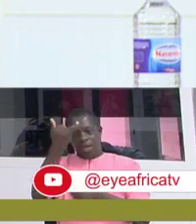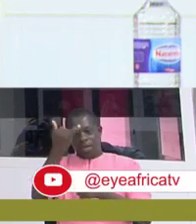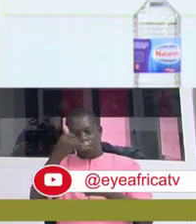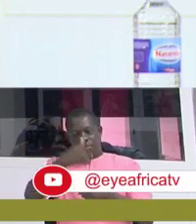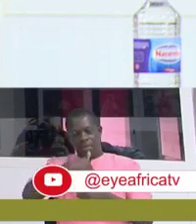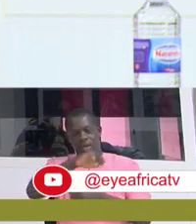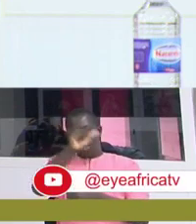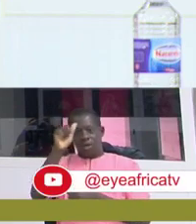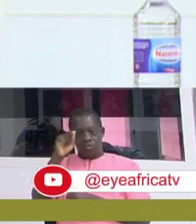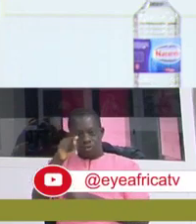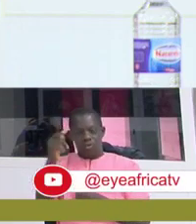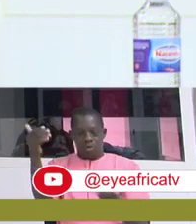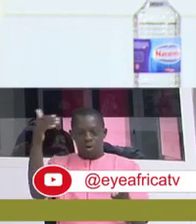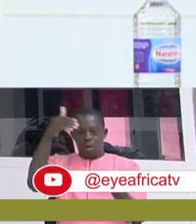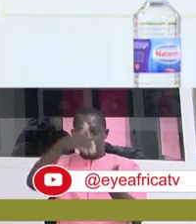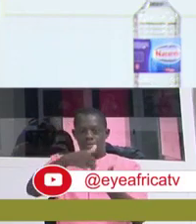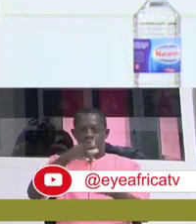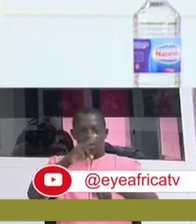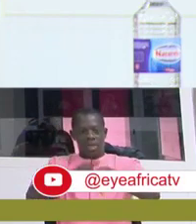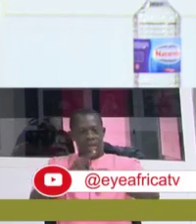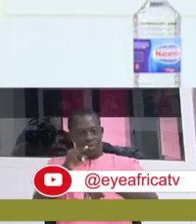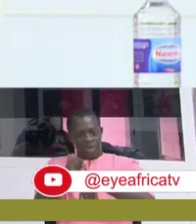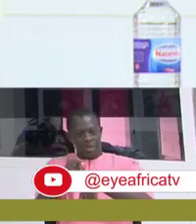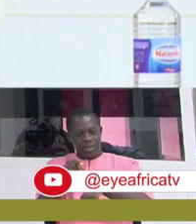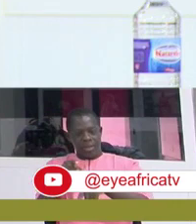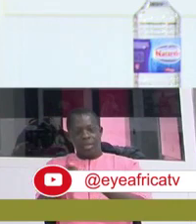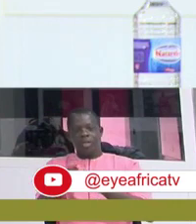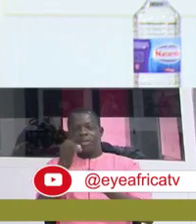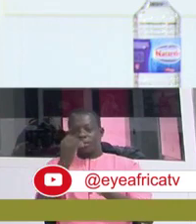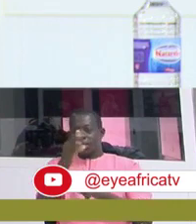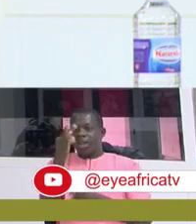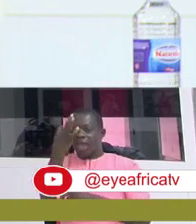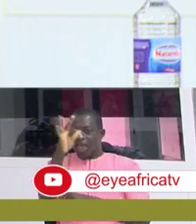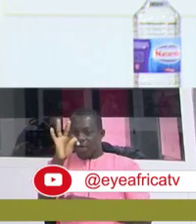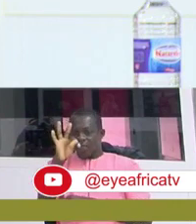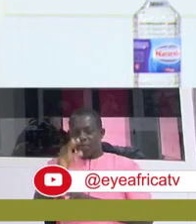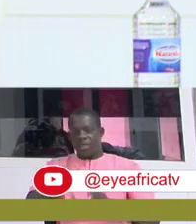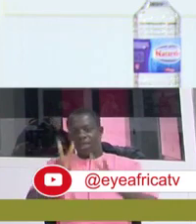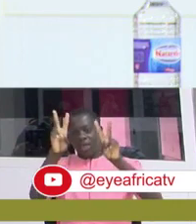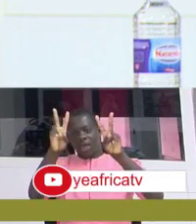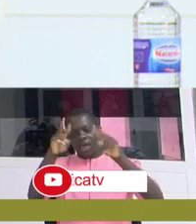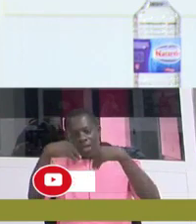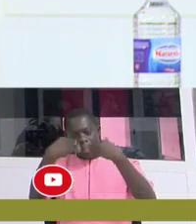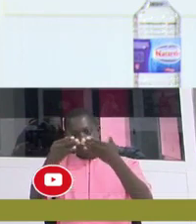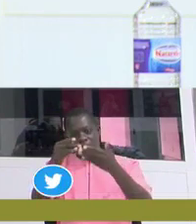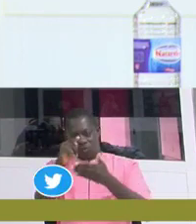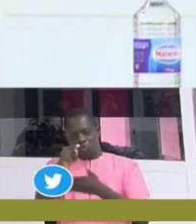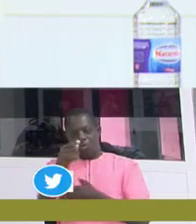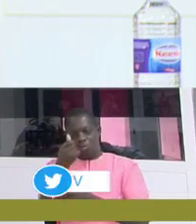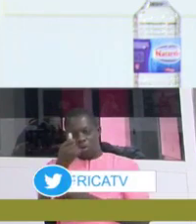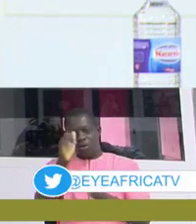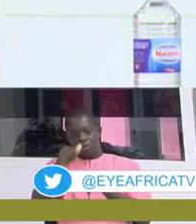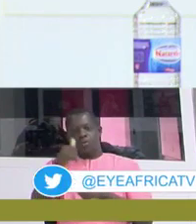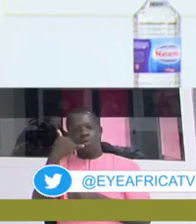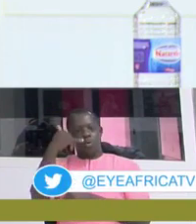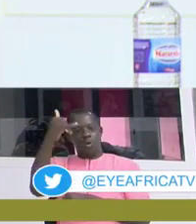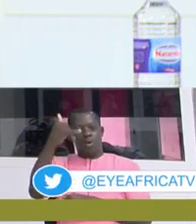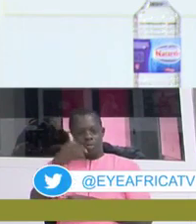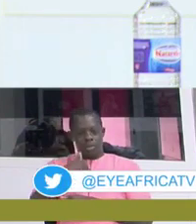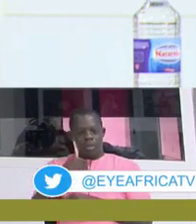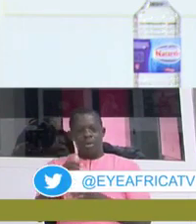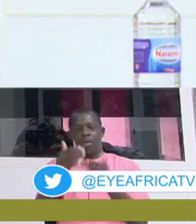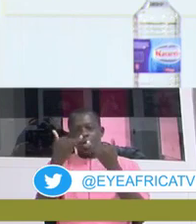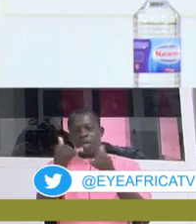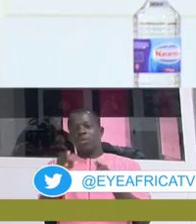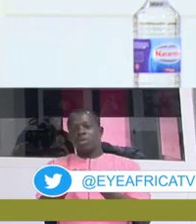up to this time, saying that if Yaya gives you the money, you will call me. Now it